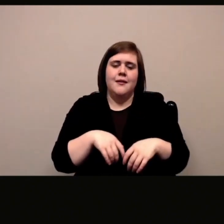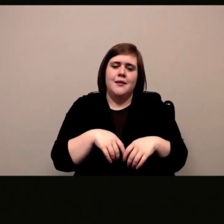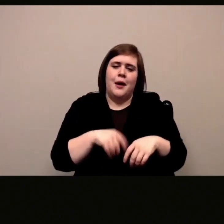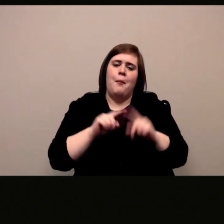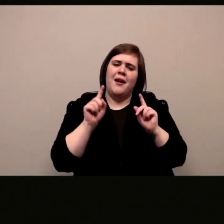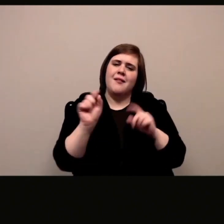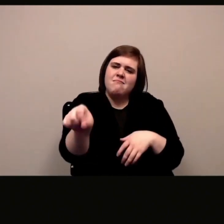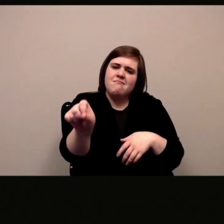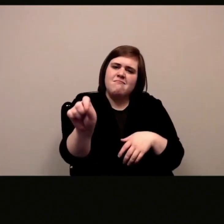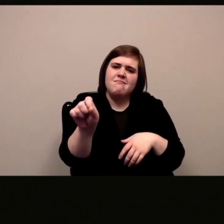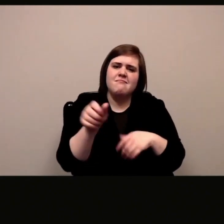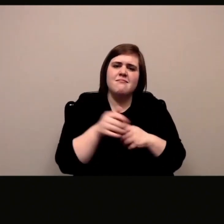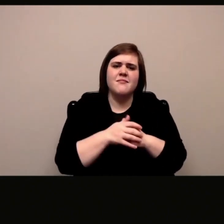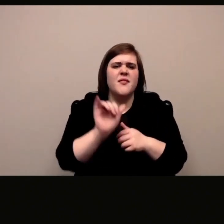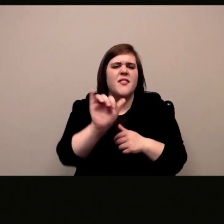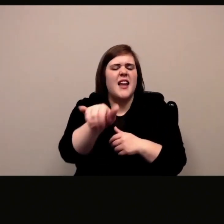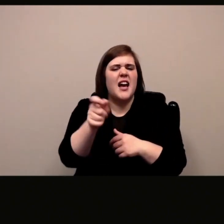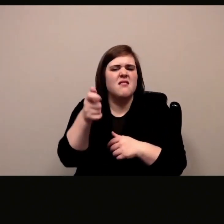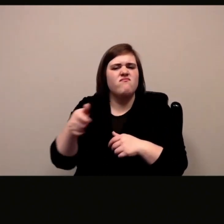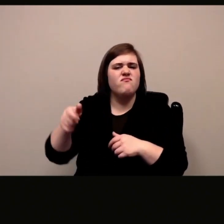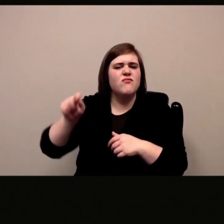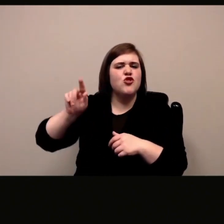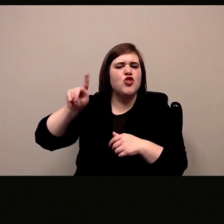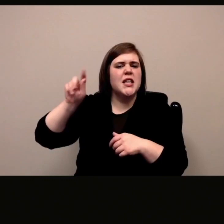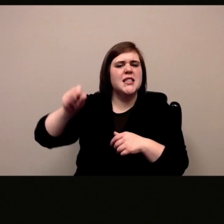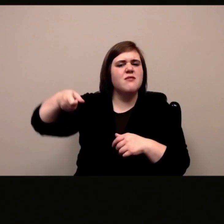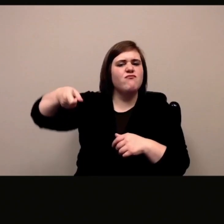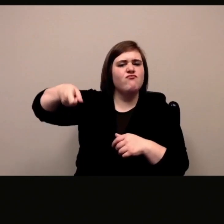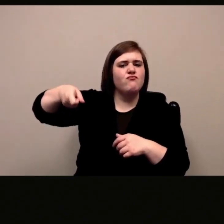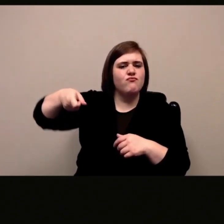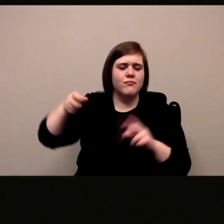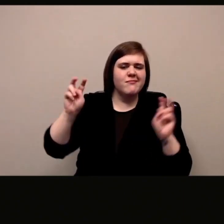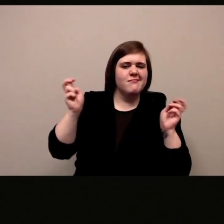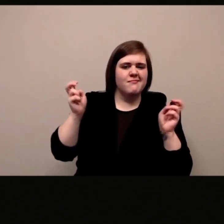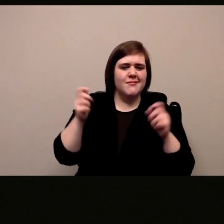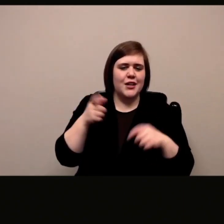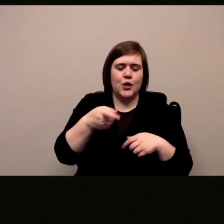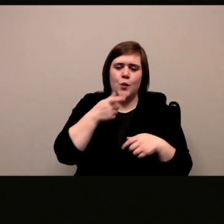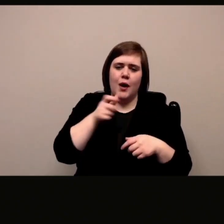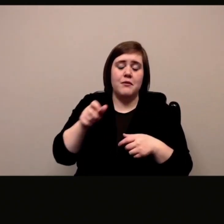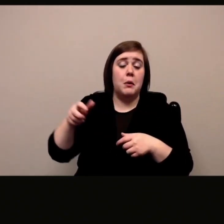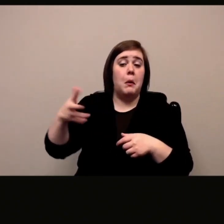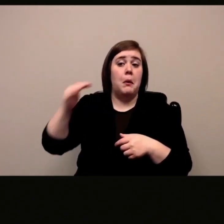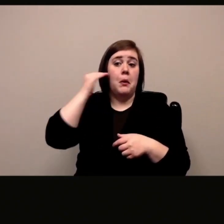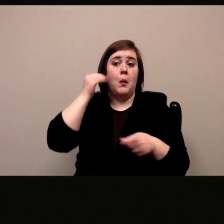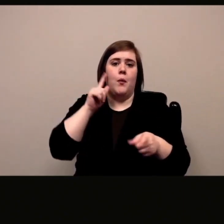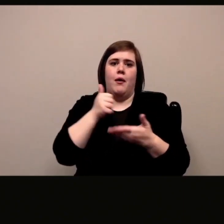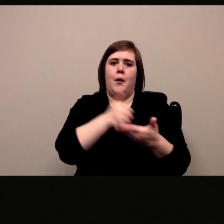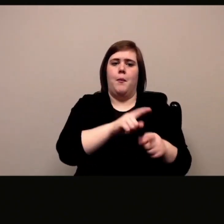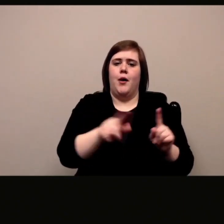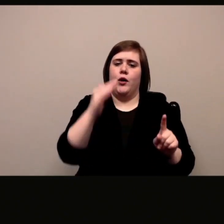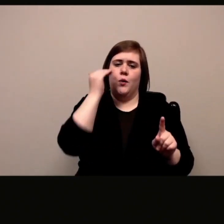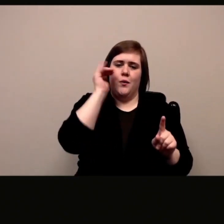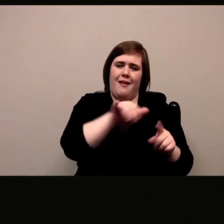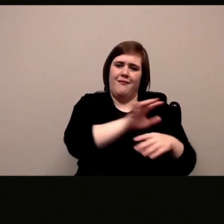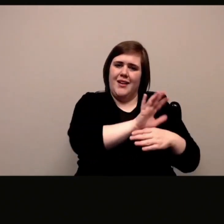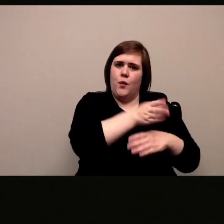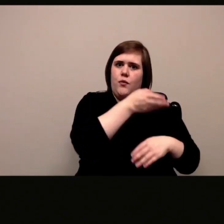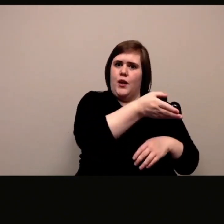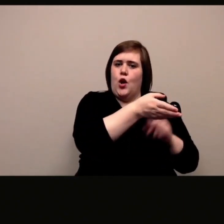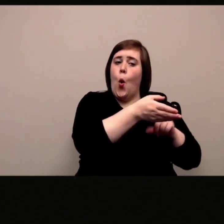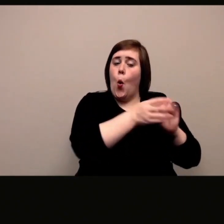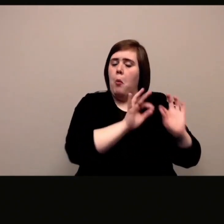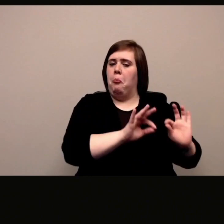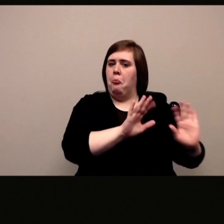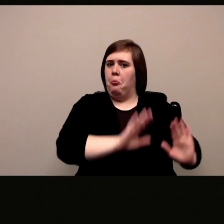just having that little bag of tricks, and you don't even have to understand it yourself, but you know that video is out there. Hey, it's a great